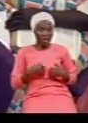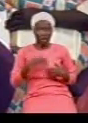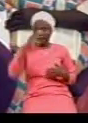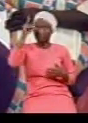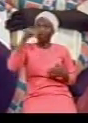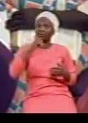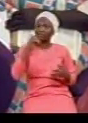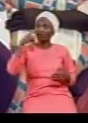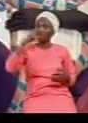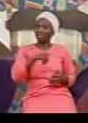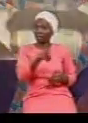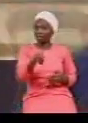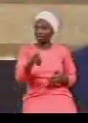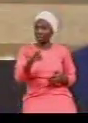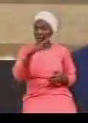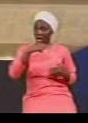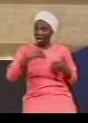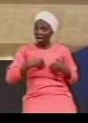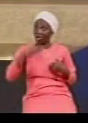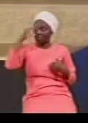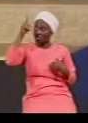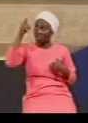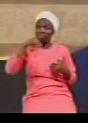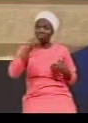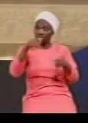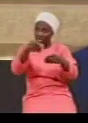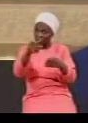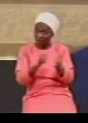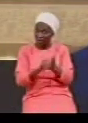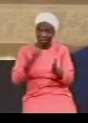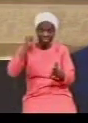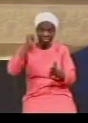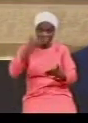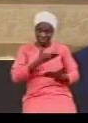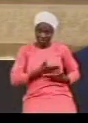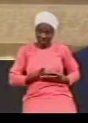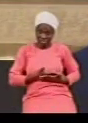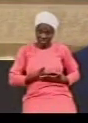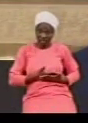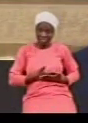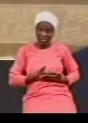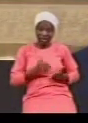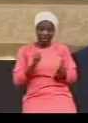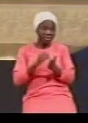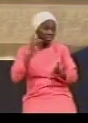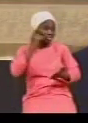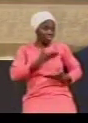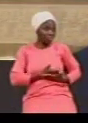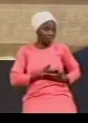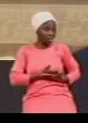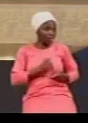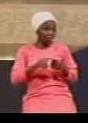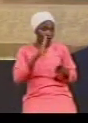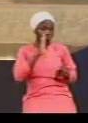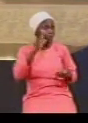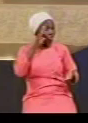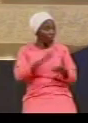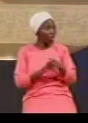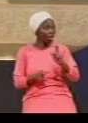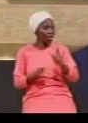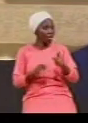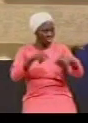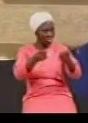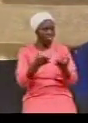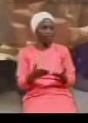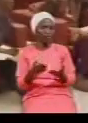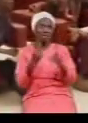you that lady, that sister, that daughter of the Lord to be your wife? Go. The Lord will